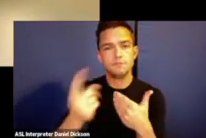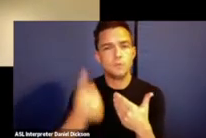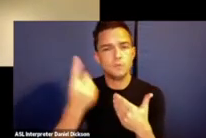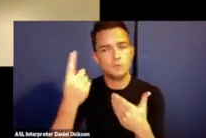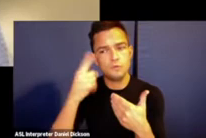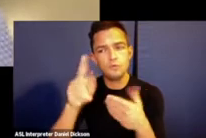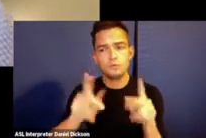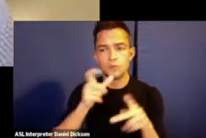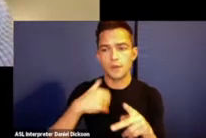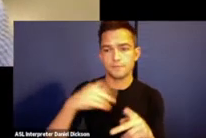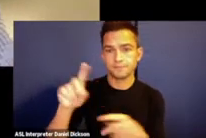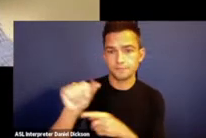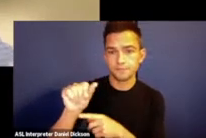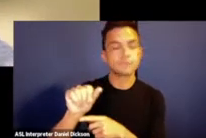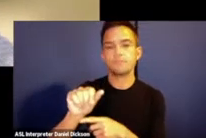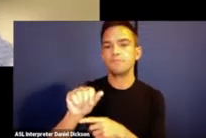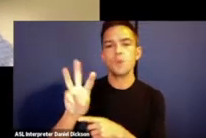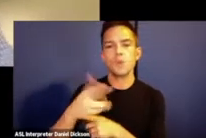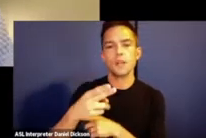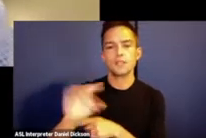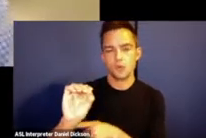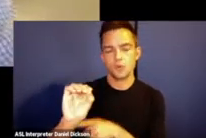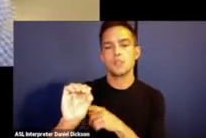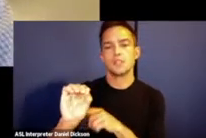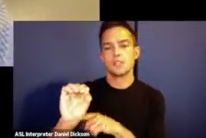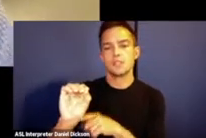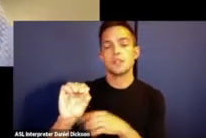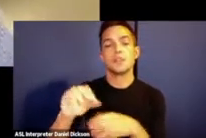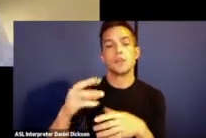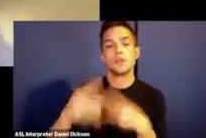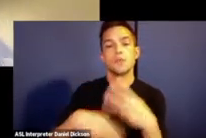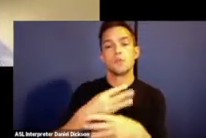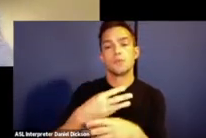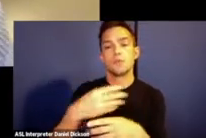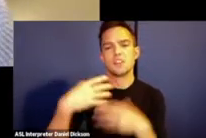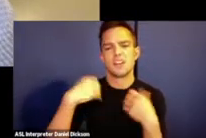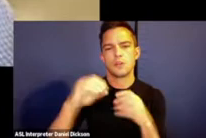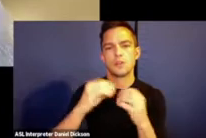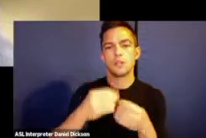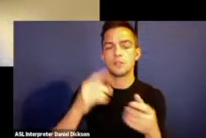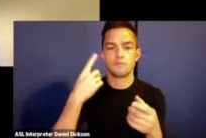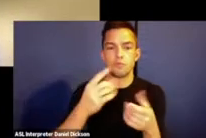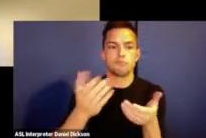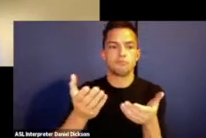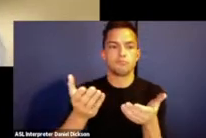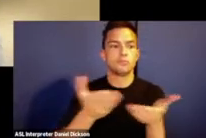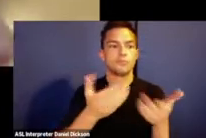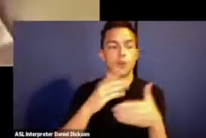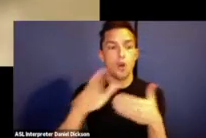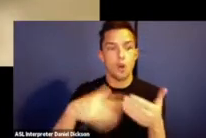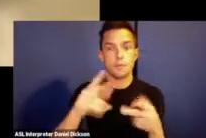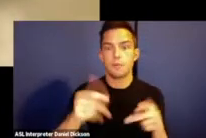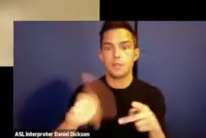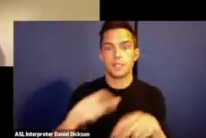disabilities. And actually, the World Health Organization now is saying that rehabilitation is really a service for all people at any time that they need it,